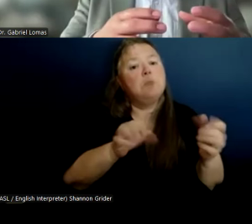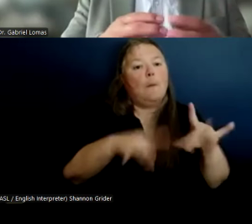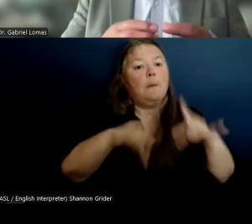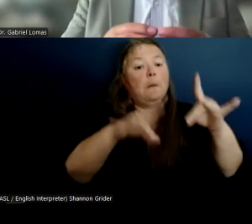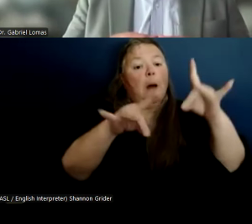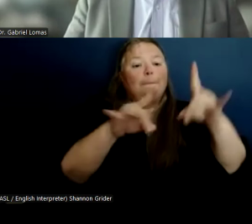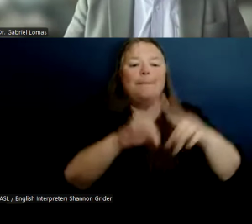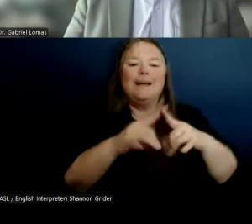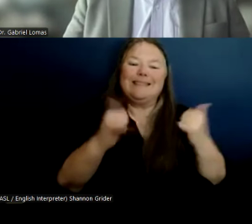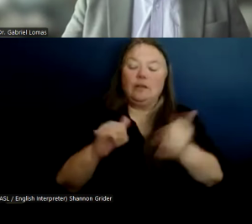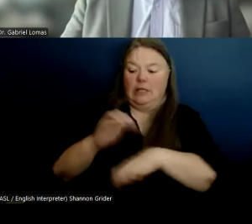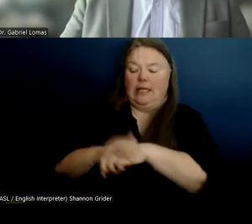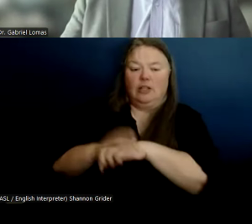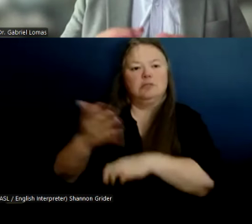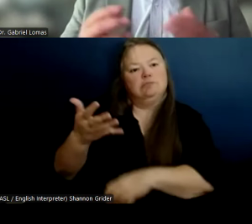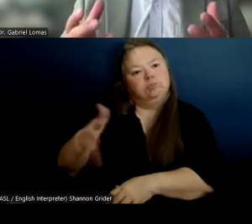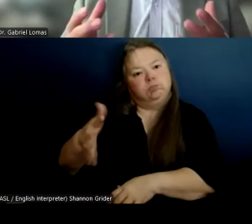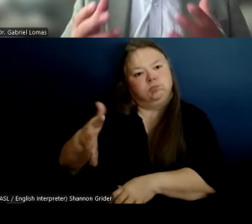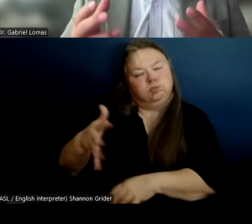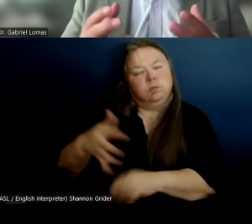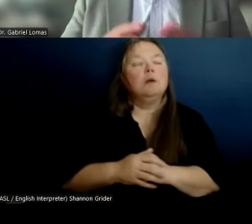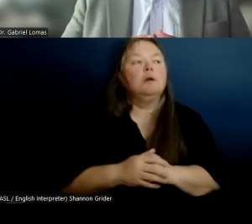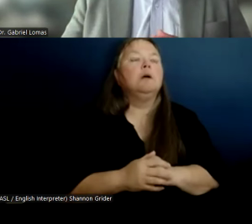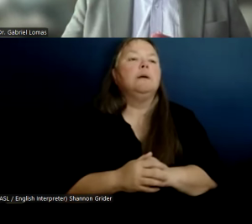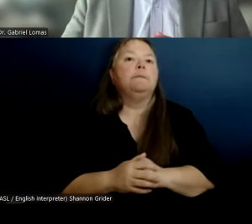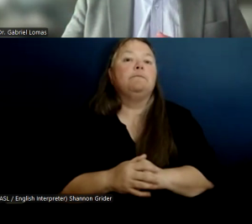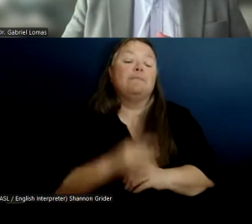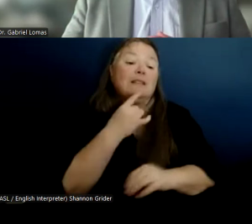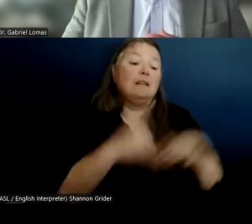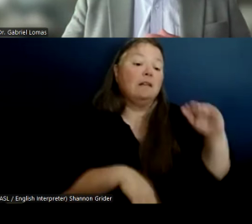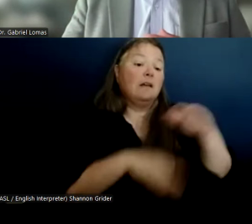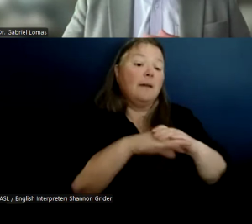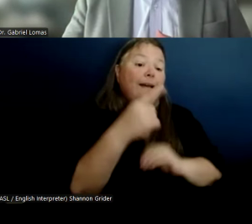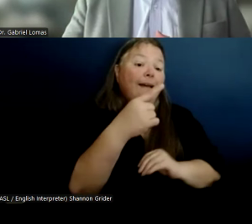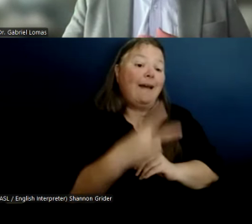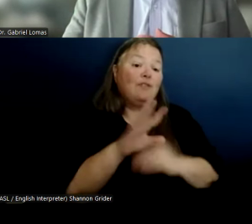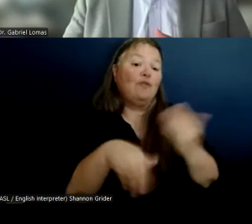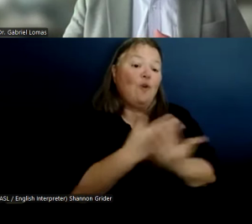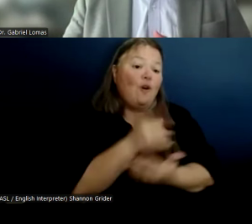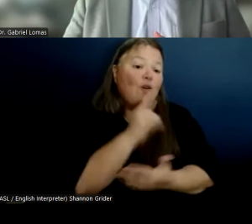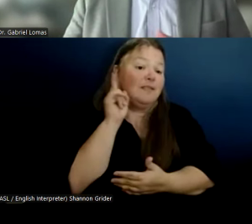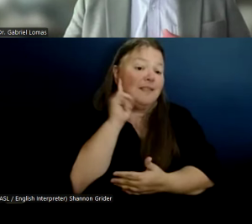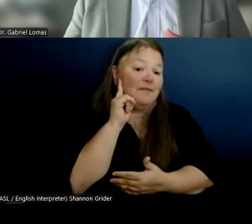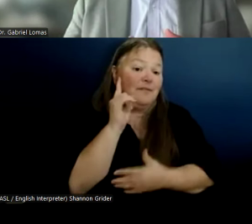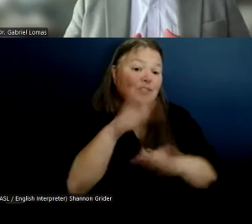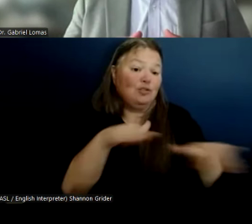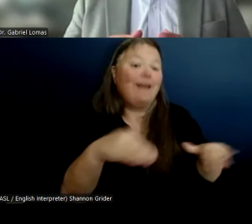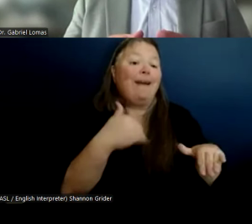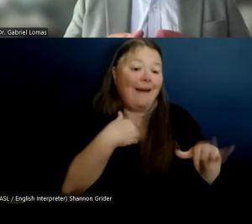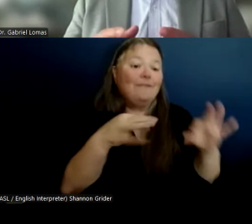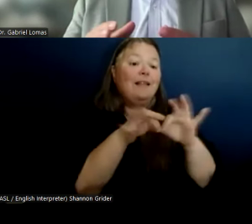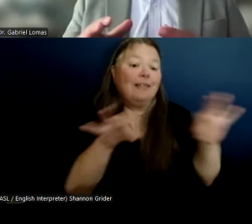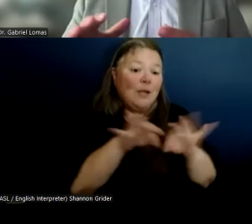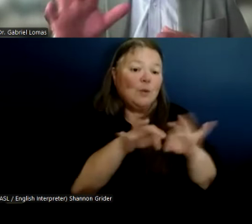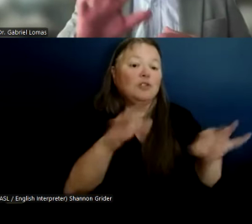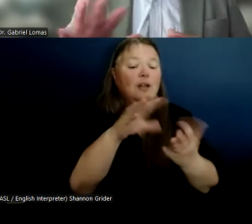lot with written English. Up to half of all deaf children have language and learning challenges. So researchers will tell you